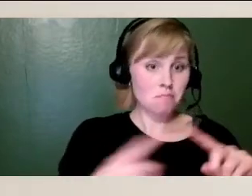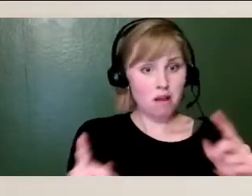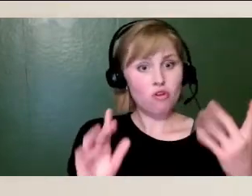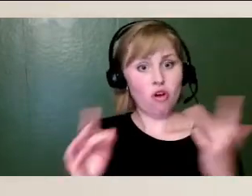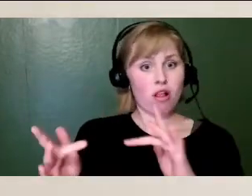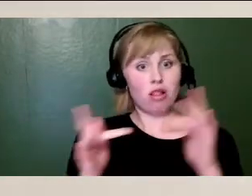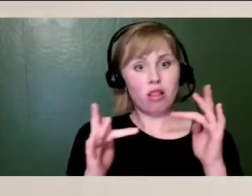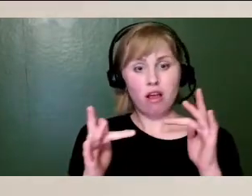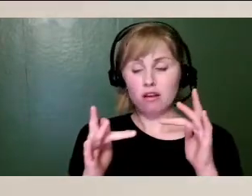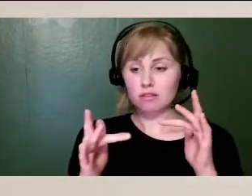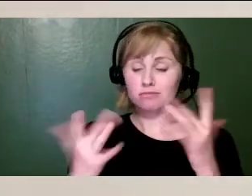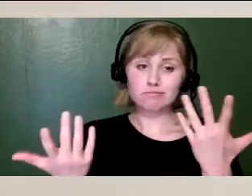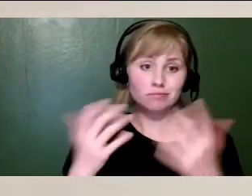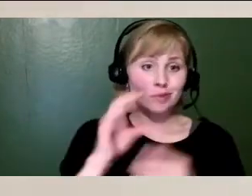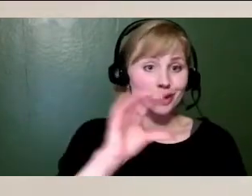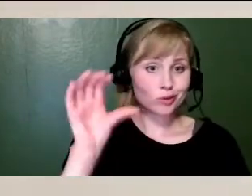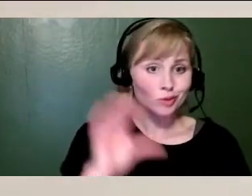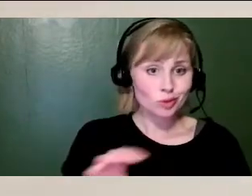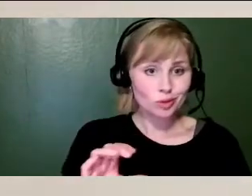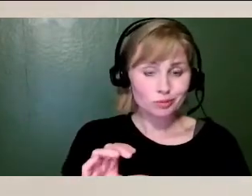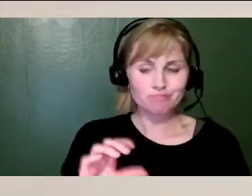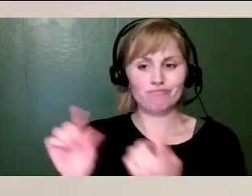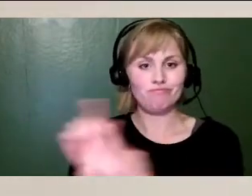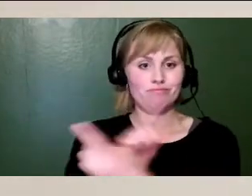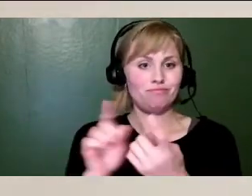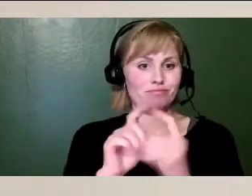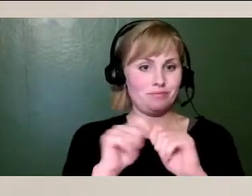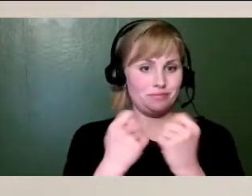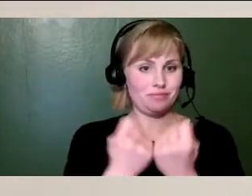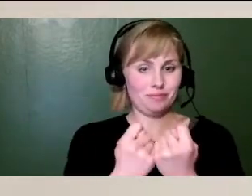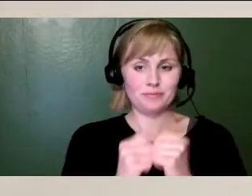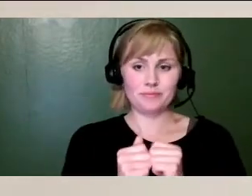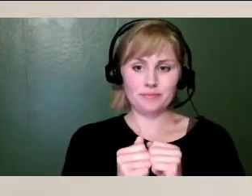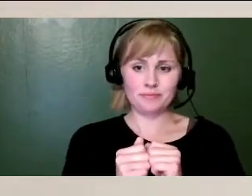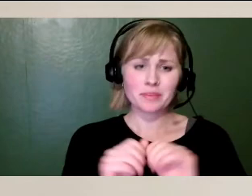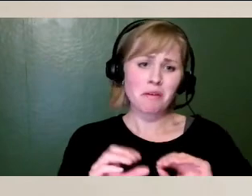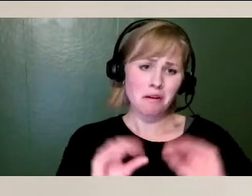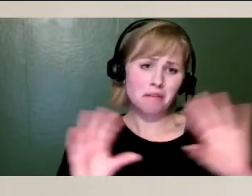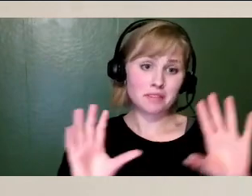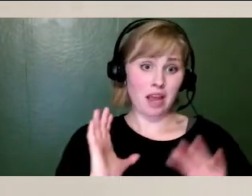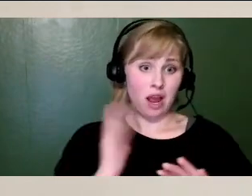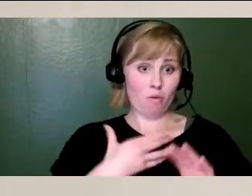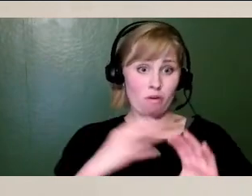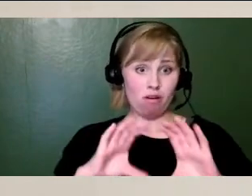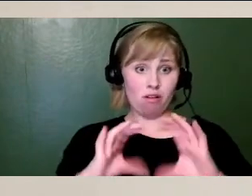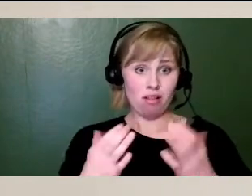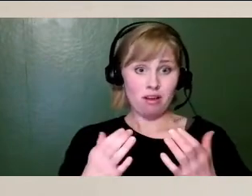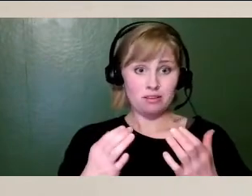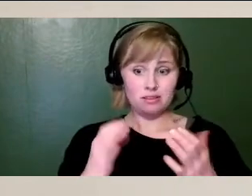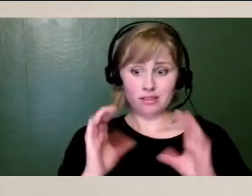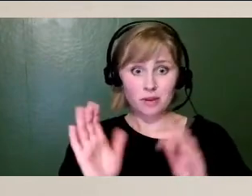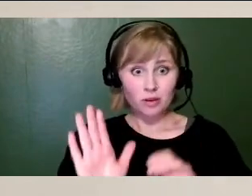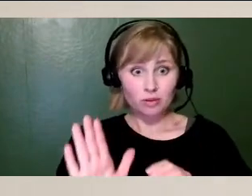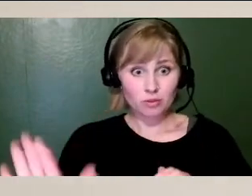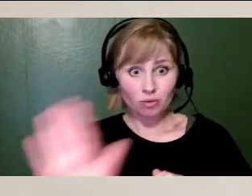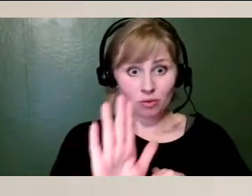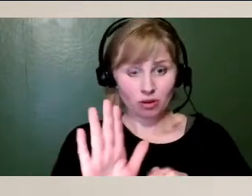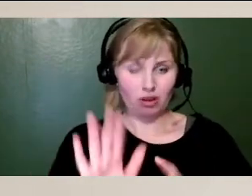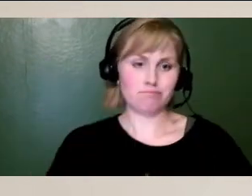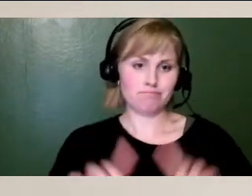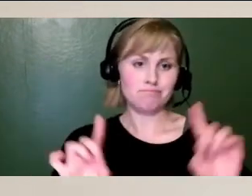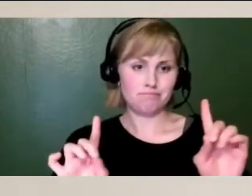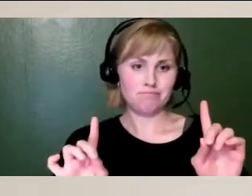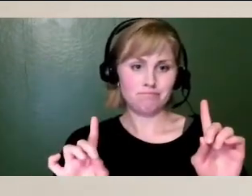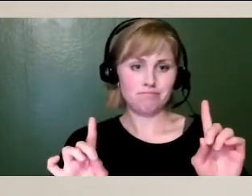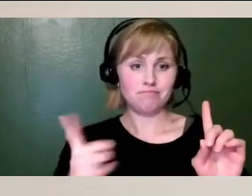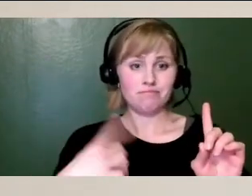teams over Zoom. Our classes obviously look very different than yours did. We log on to video conferences for hours